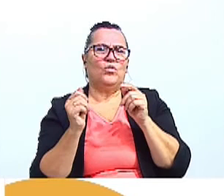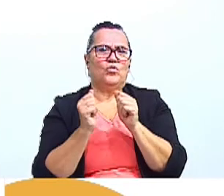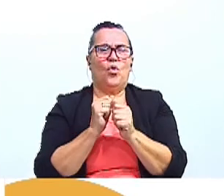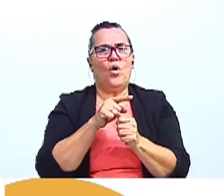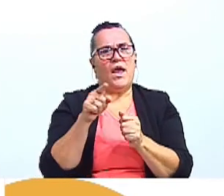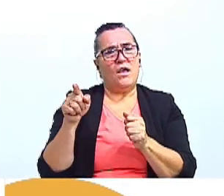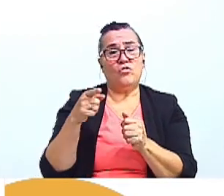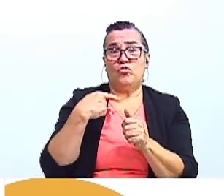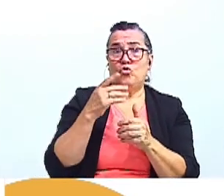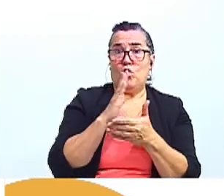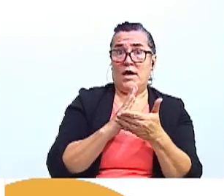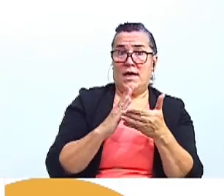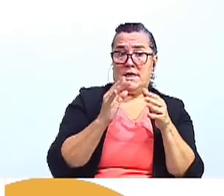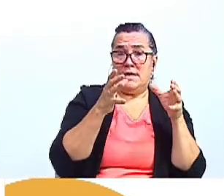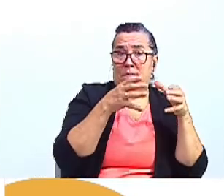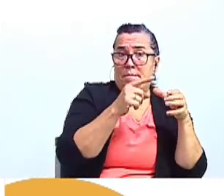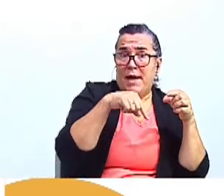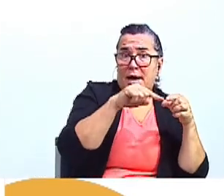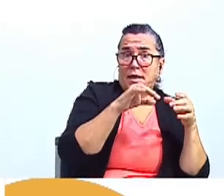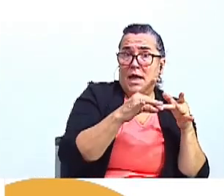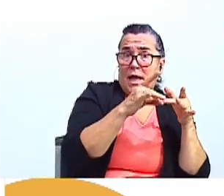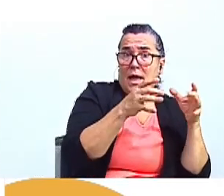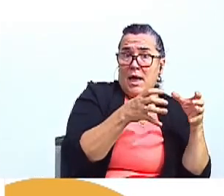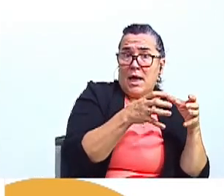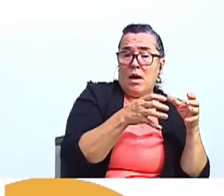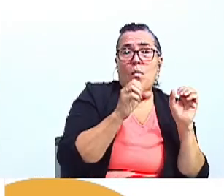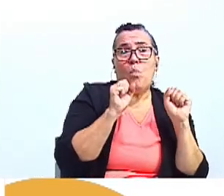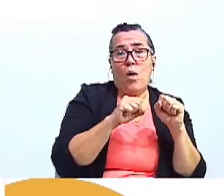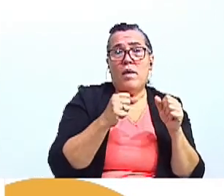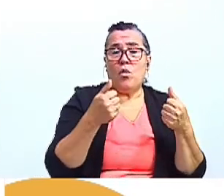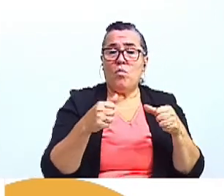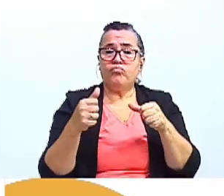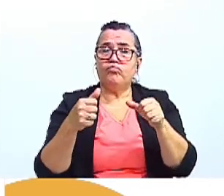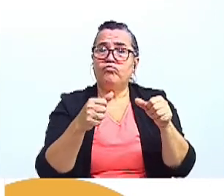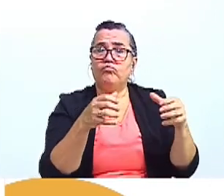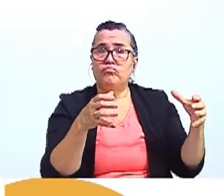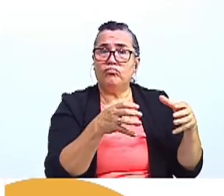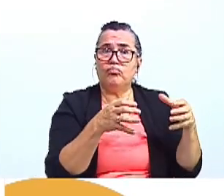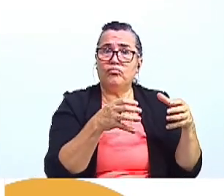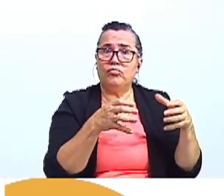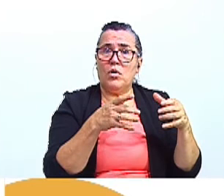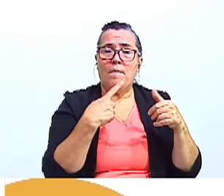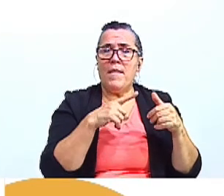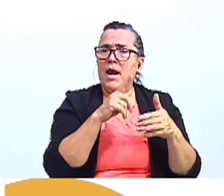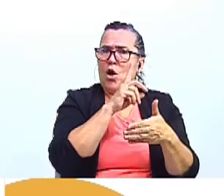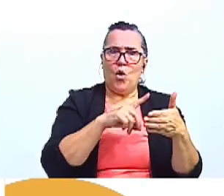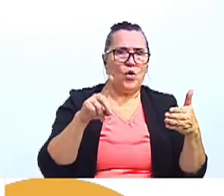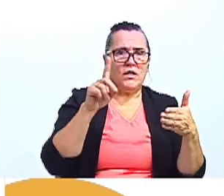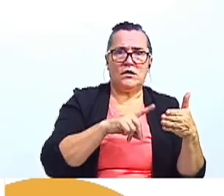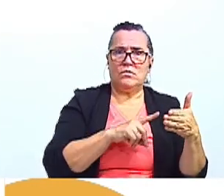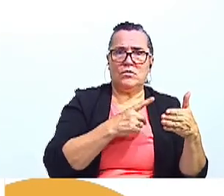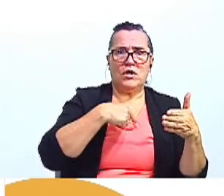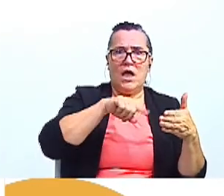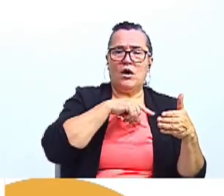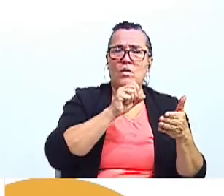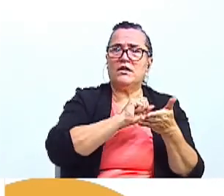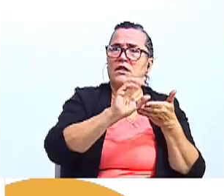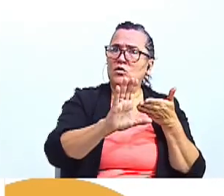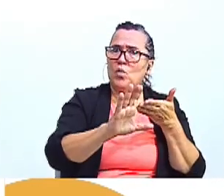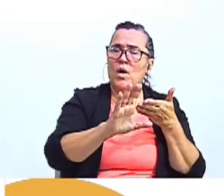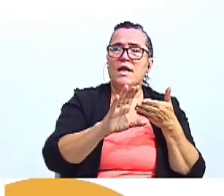to be part of a special group, you could create one with your friends to fight against discrimination in our high schools